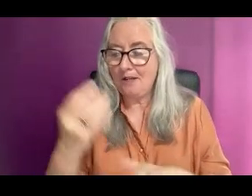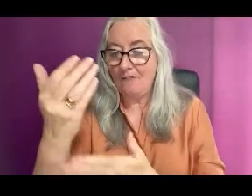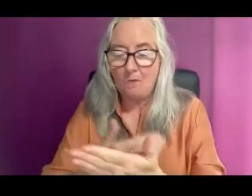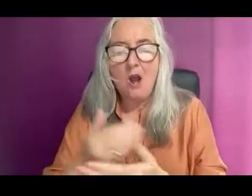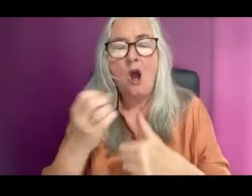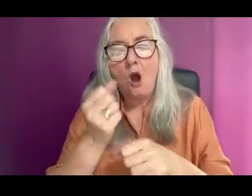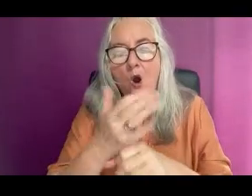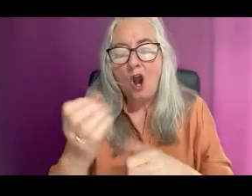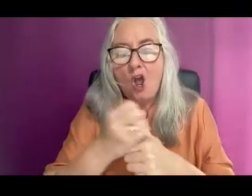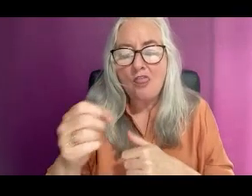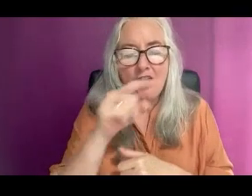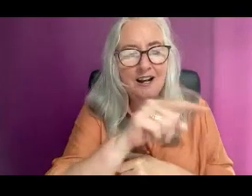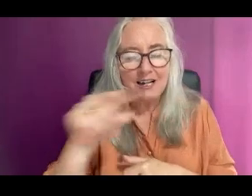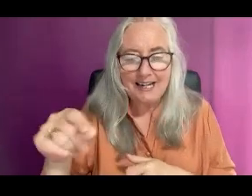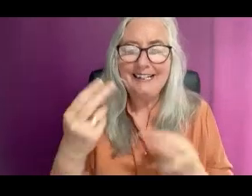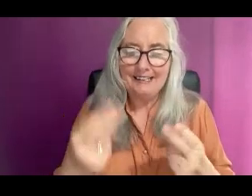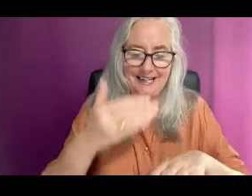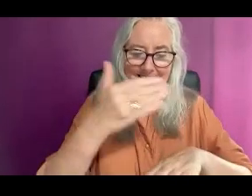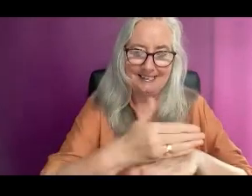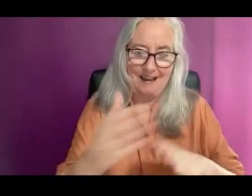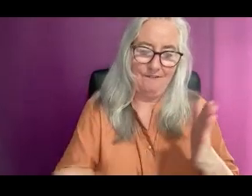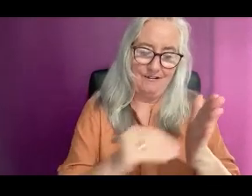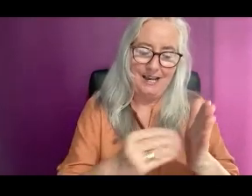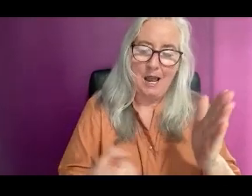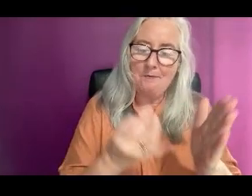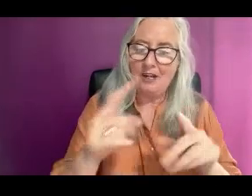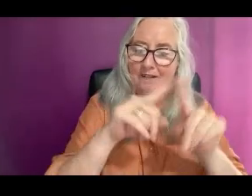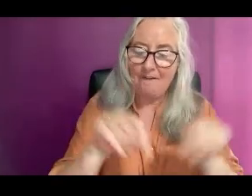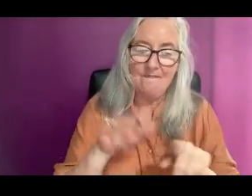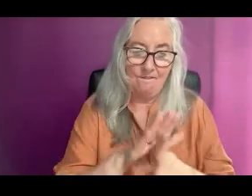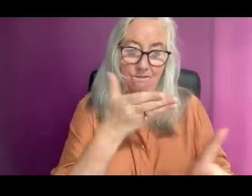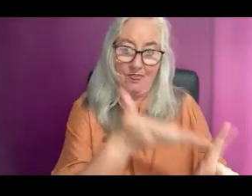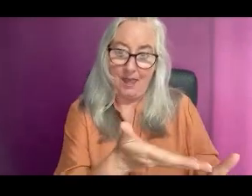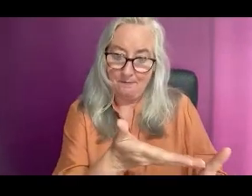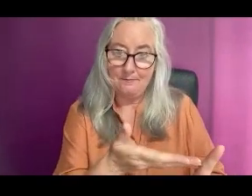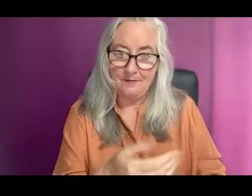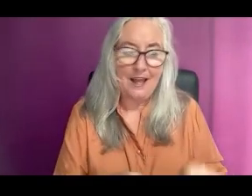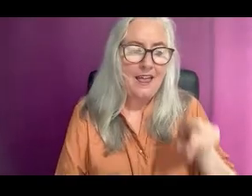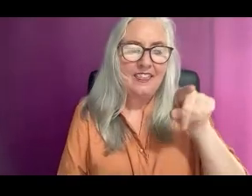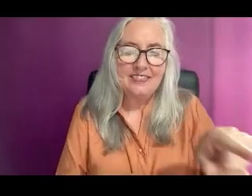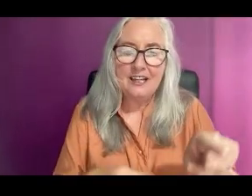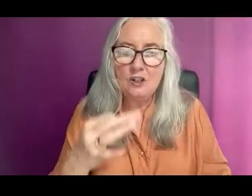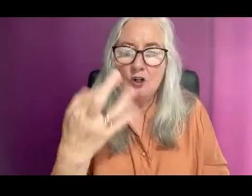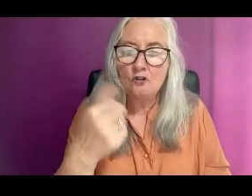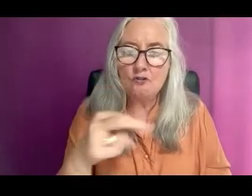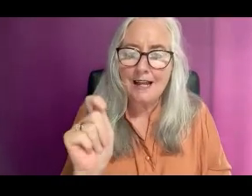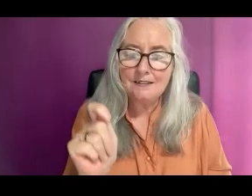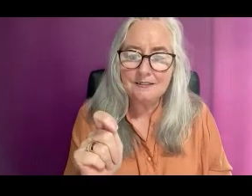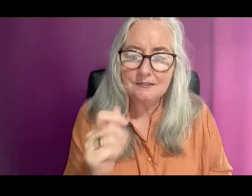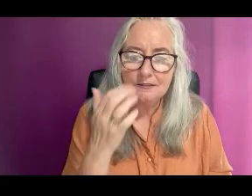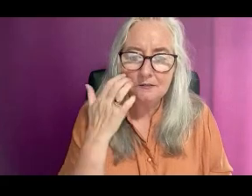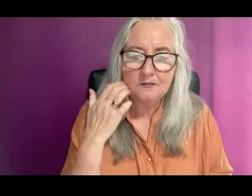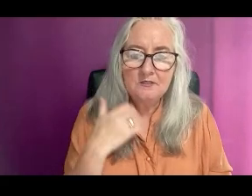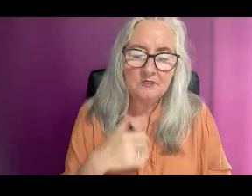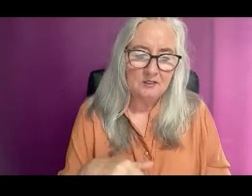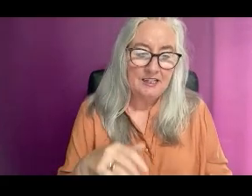requires that an employee be on the application because it's for them. This grant is, for staff as